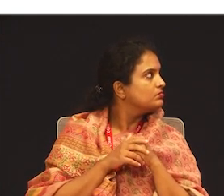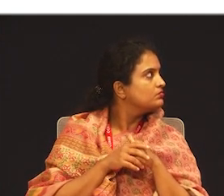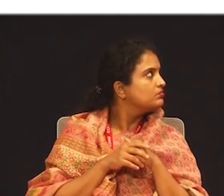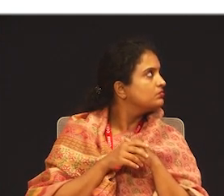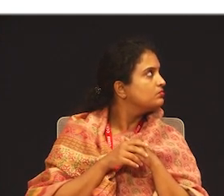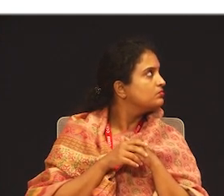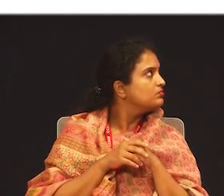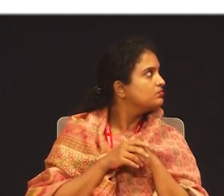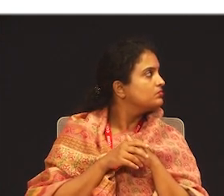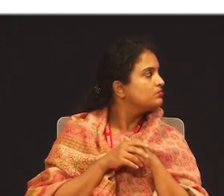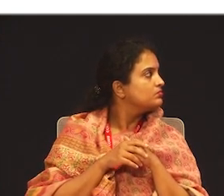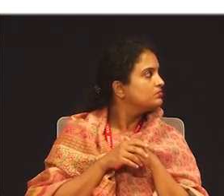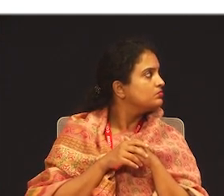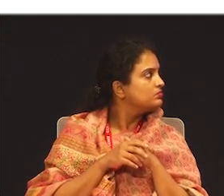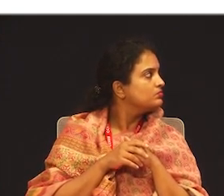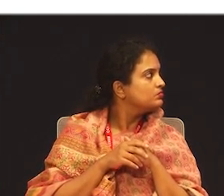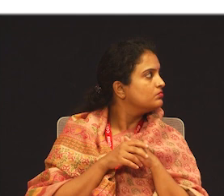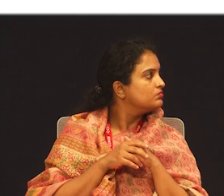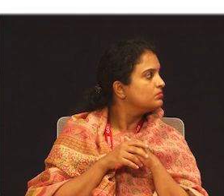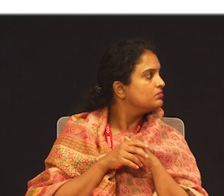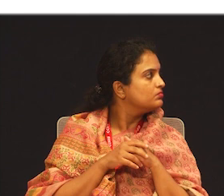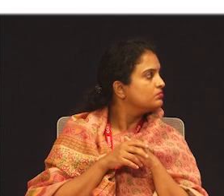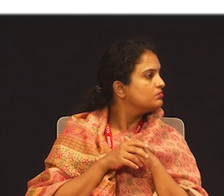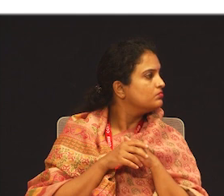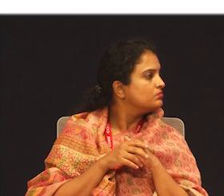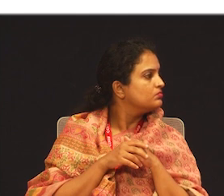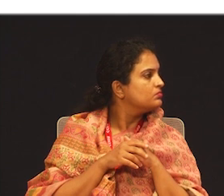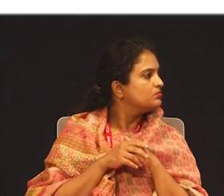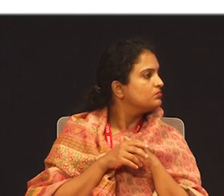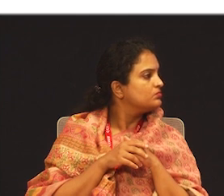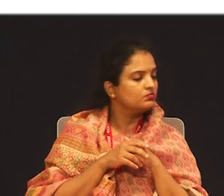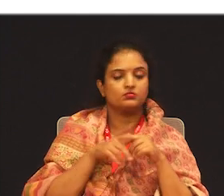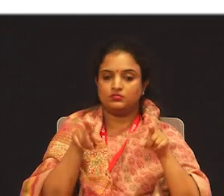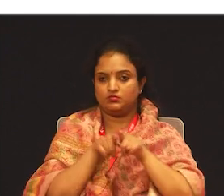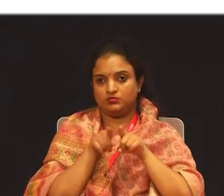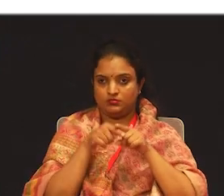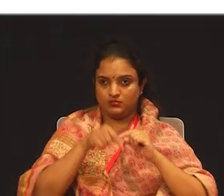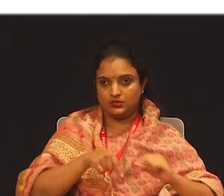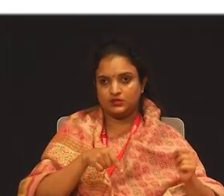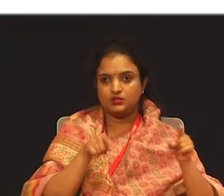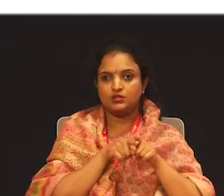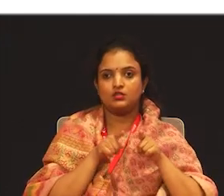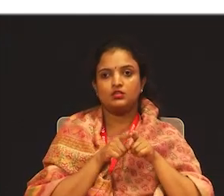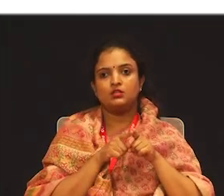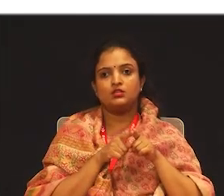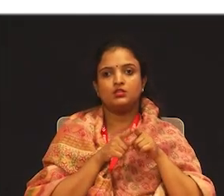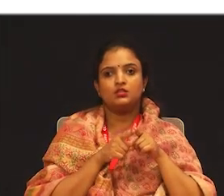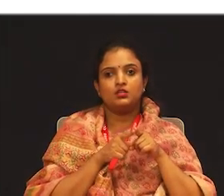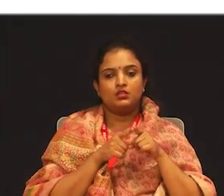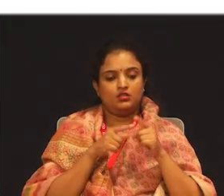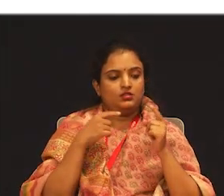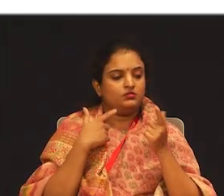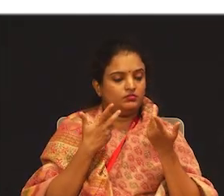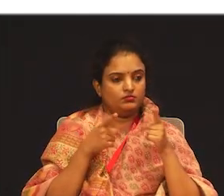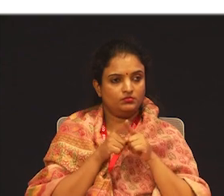Okay. So now, PRASHAST is having parity with UNCRPD,